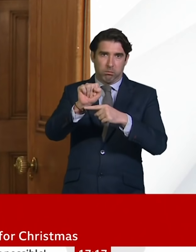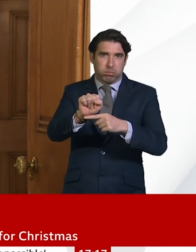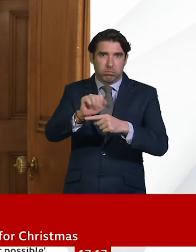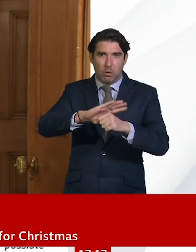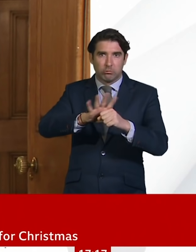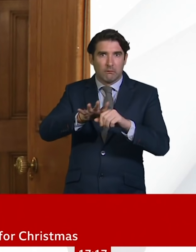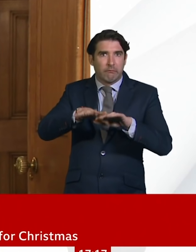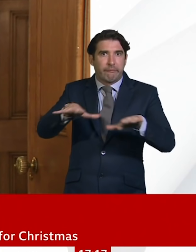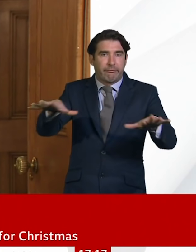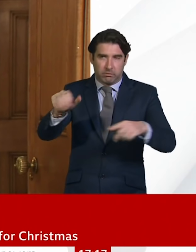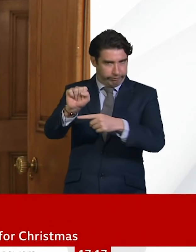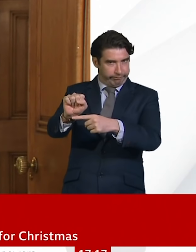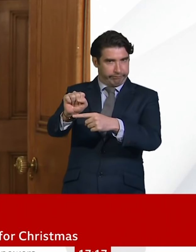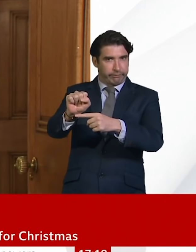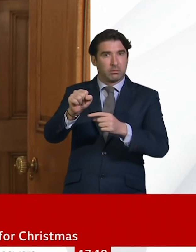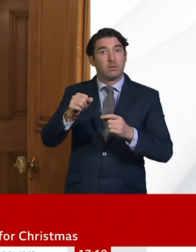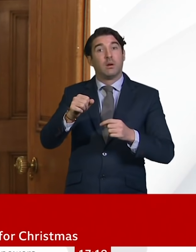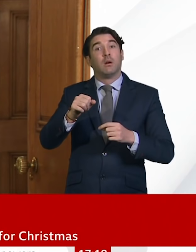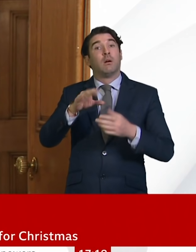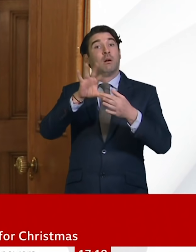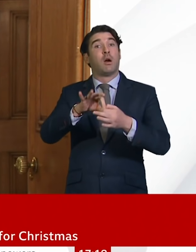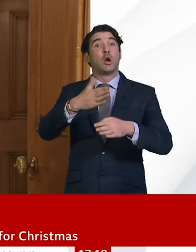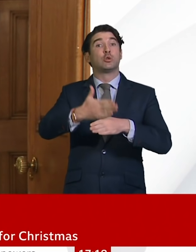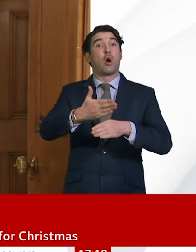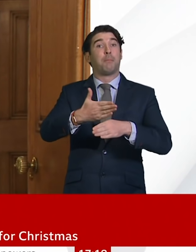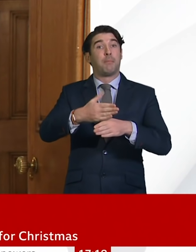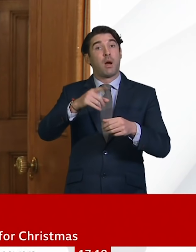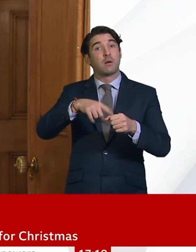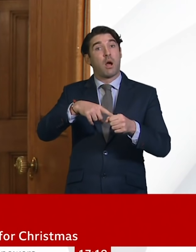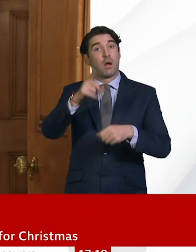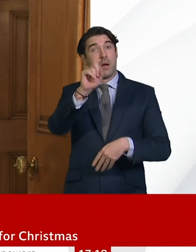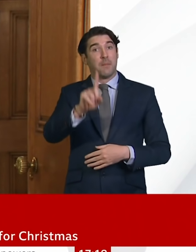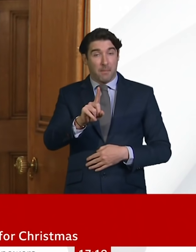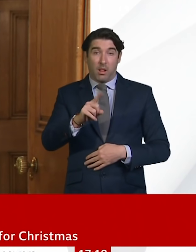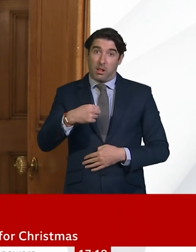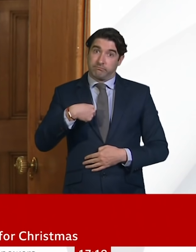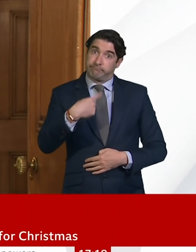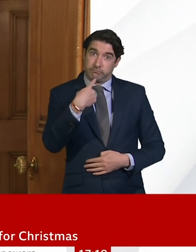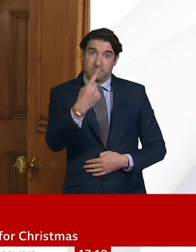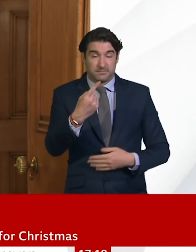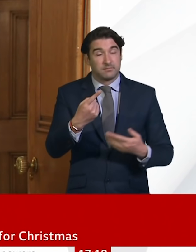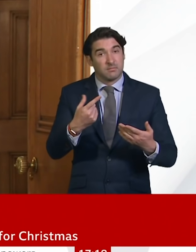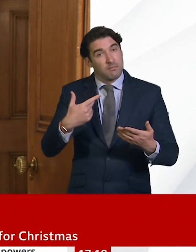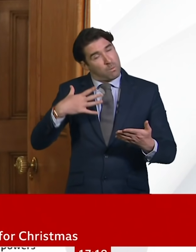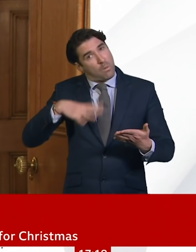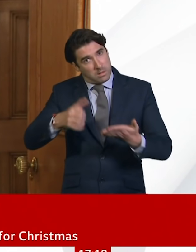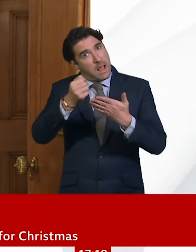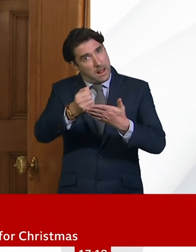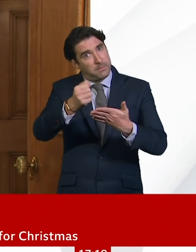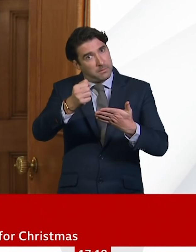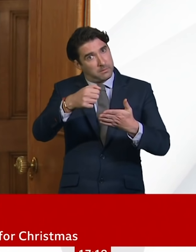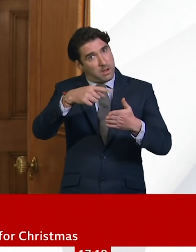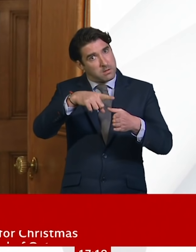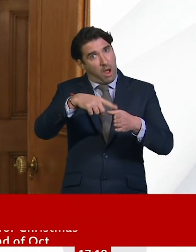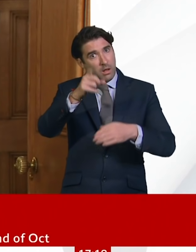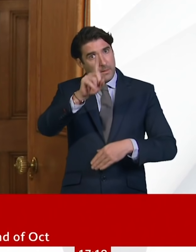employment for young people, Tia, the answer is that we really want to help young people get into